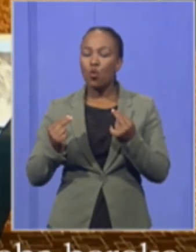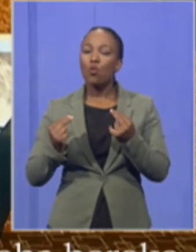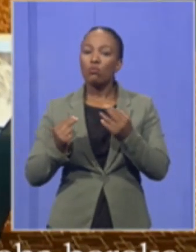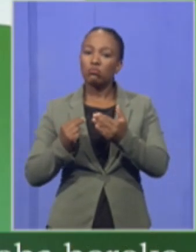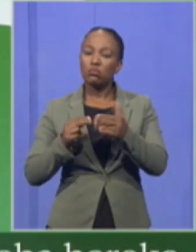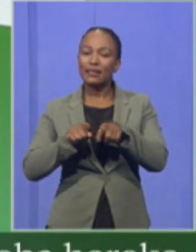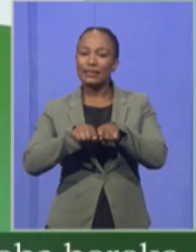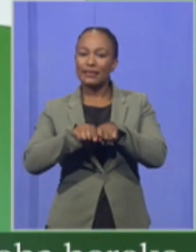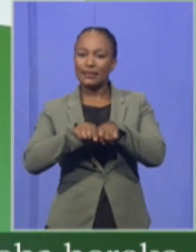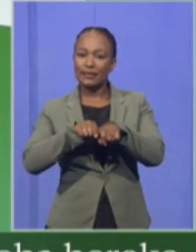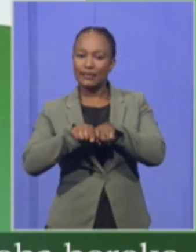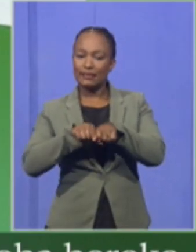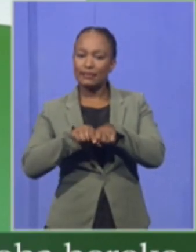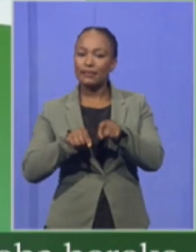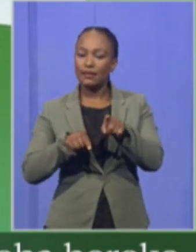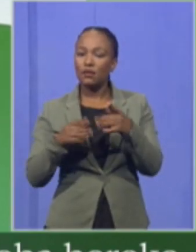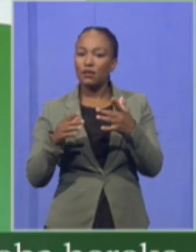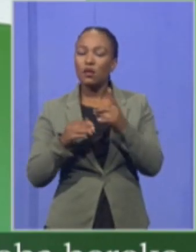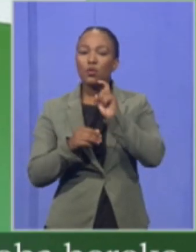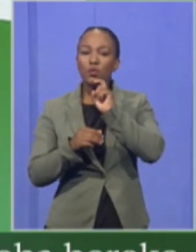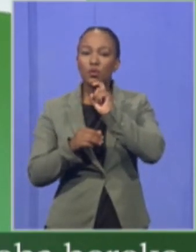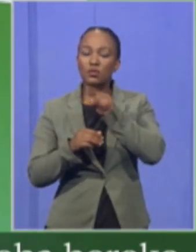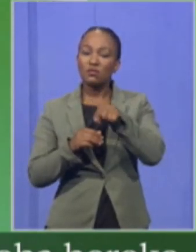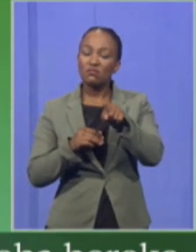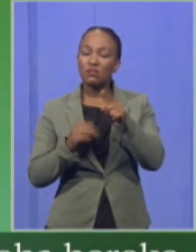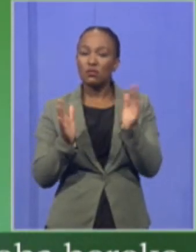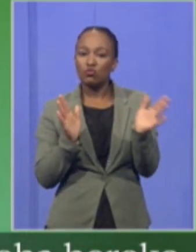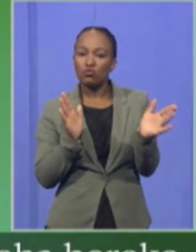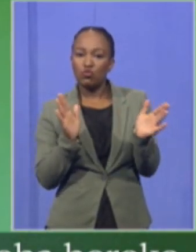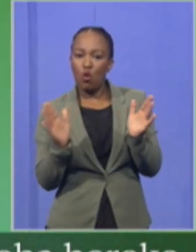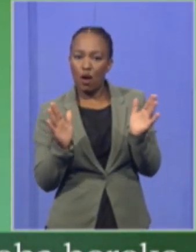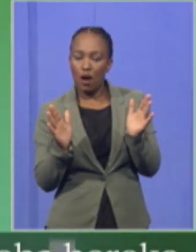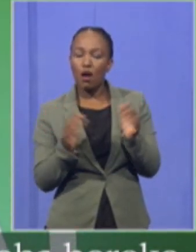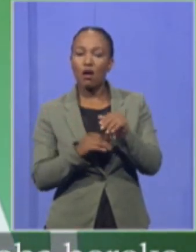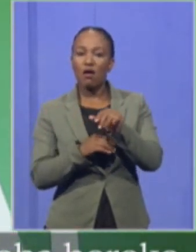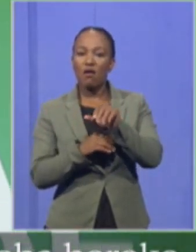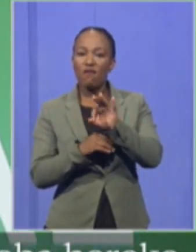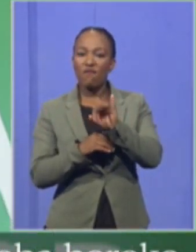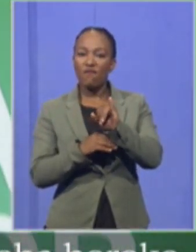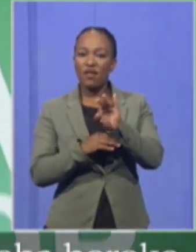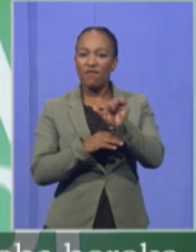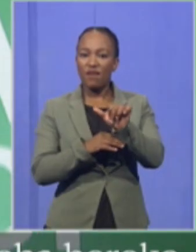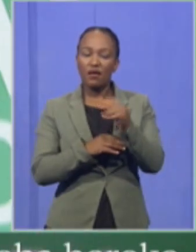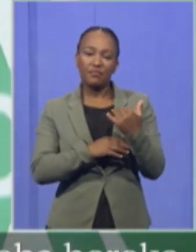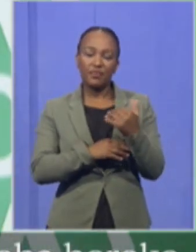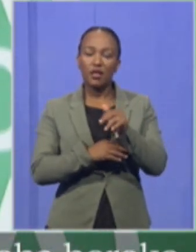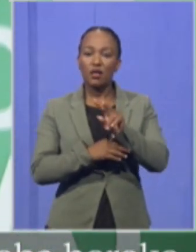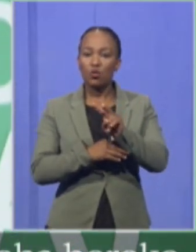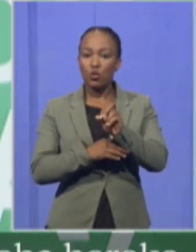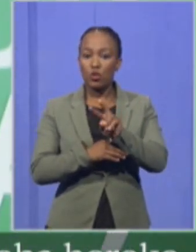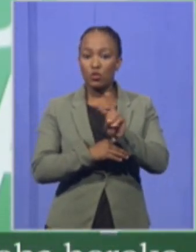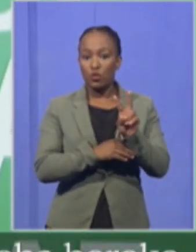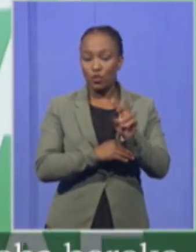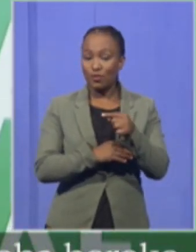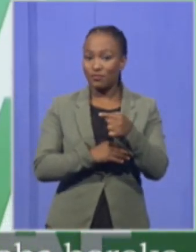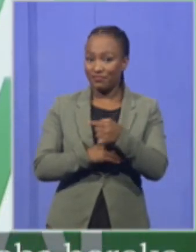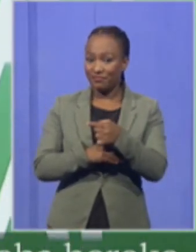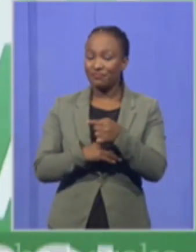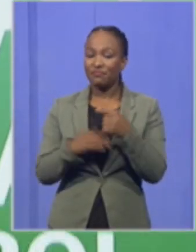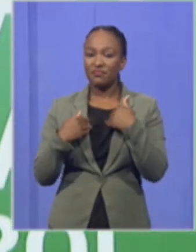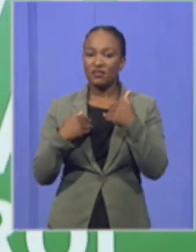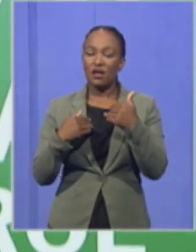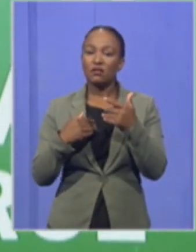o thomilwe go šomišwa dipapading tša sebjana sa lefase tša FIFA ka ngwaga wa 2022 gomme mokgwa wo o